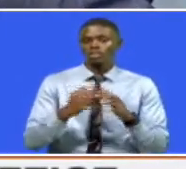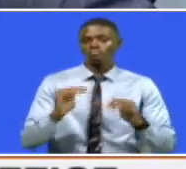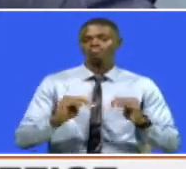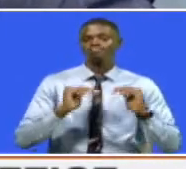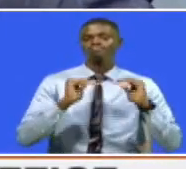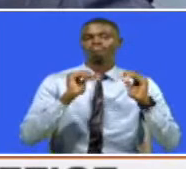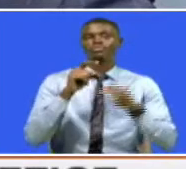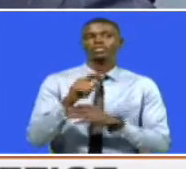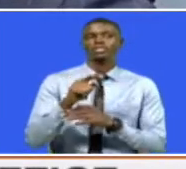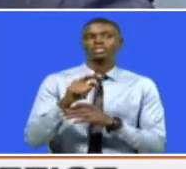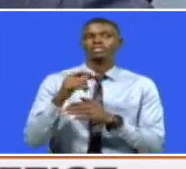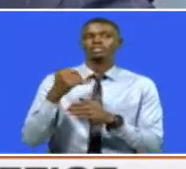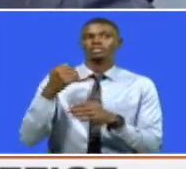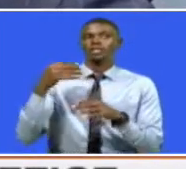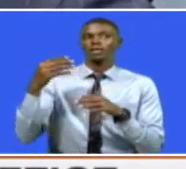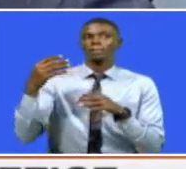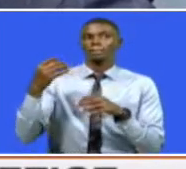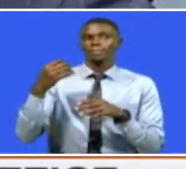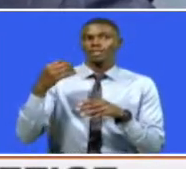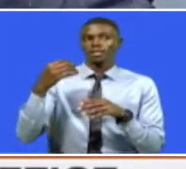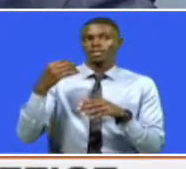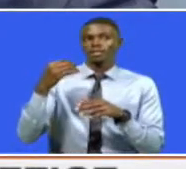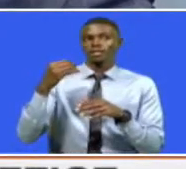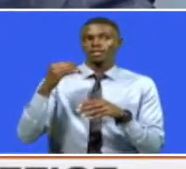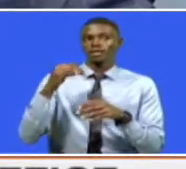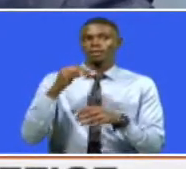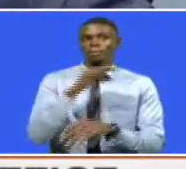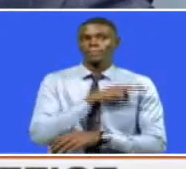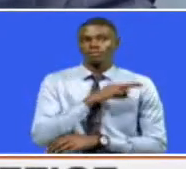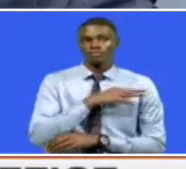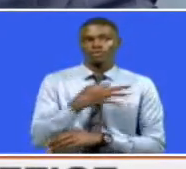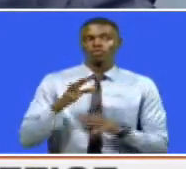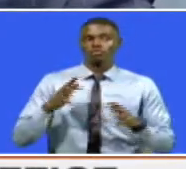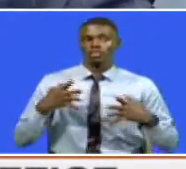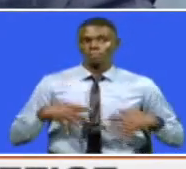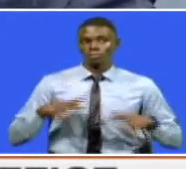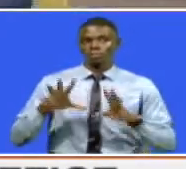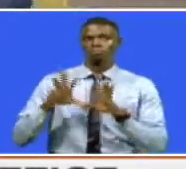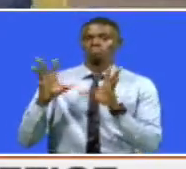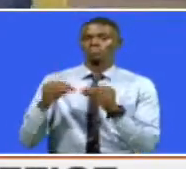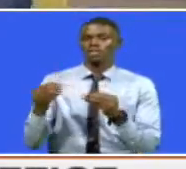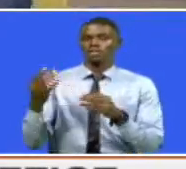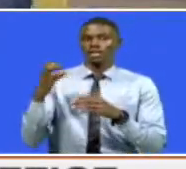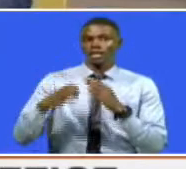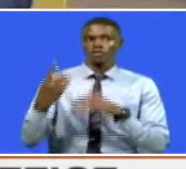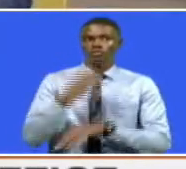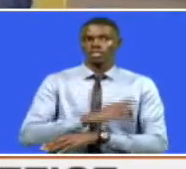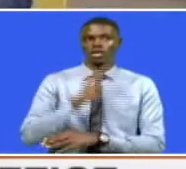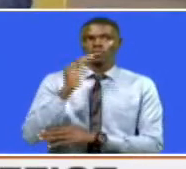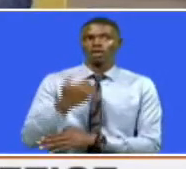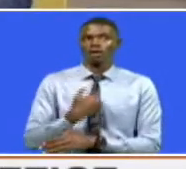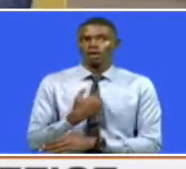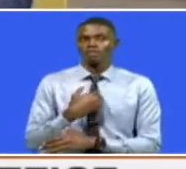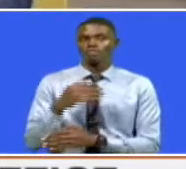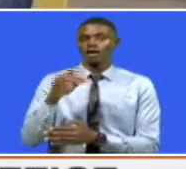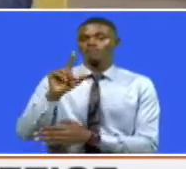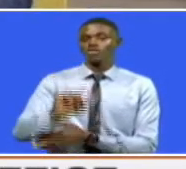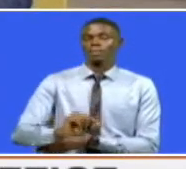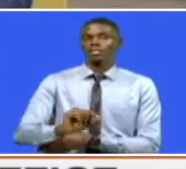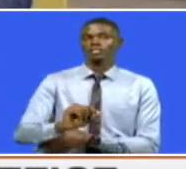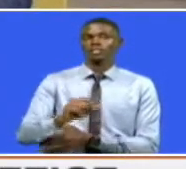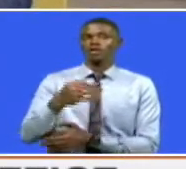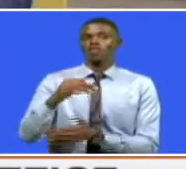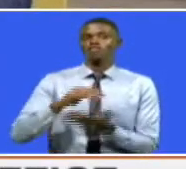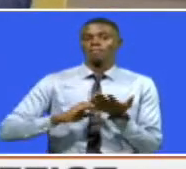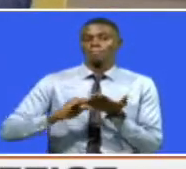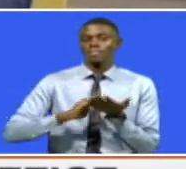of disposable income of the people. And in a nutshell, at the end of the day, we will have actually the affordability of